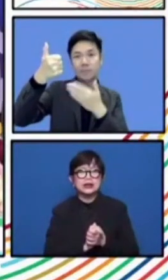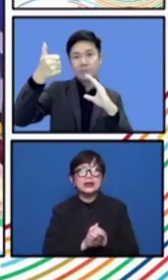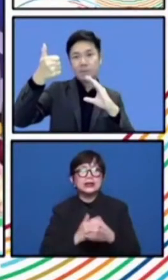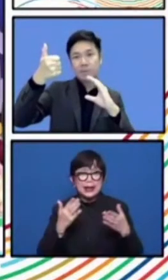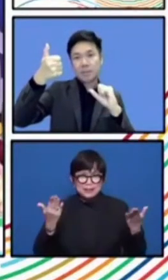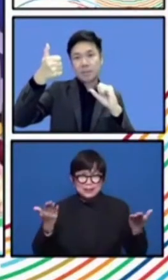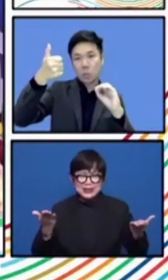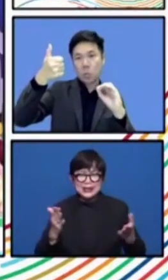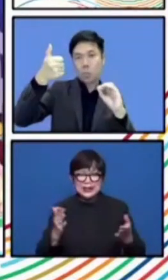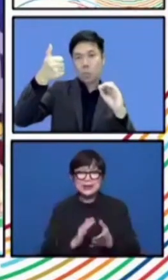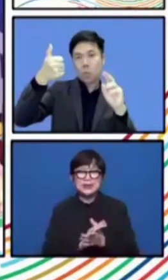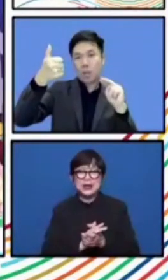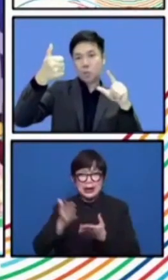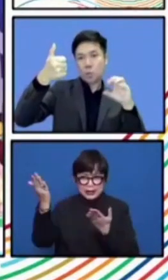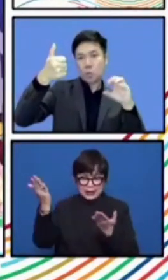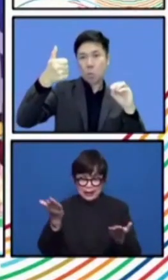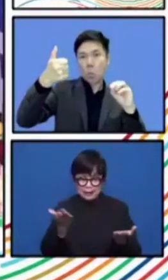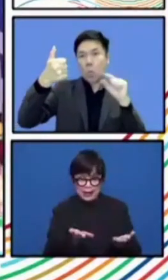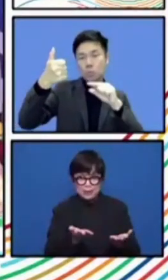organization